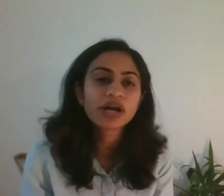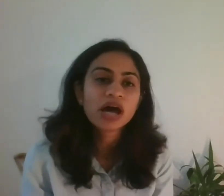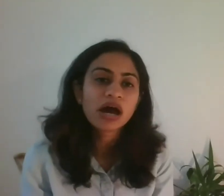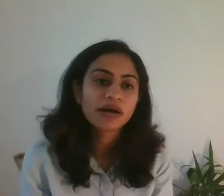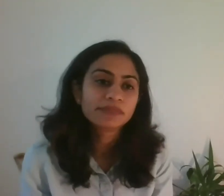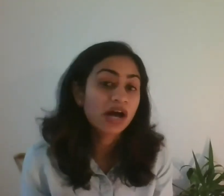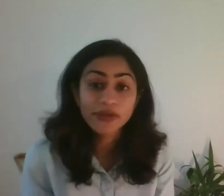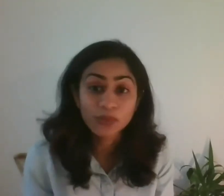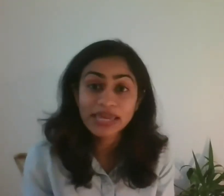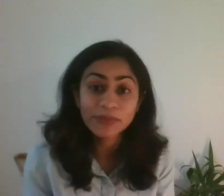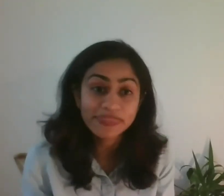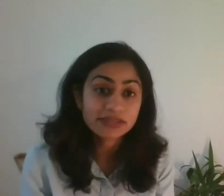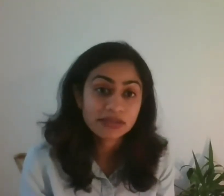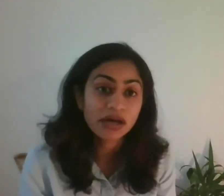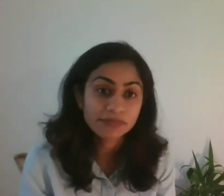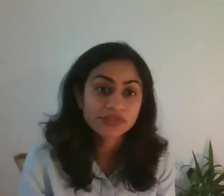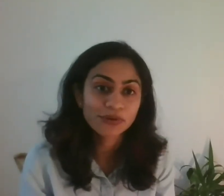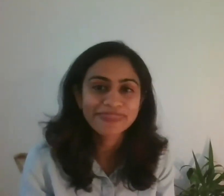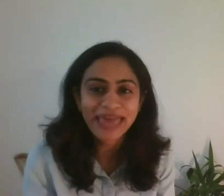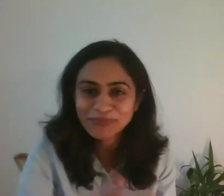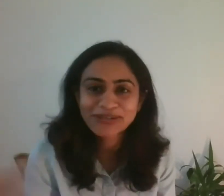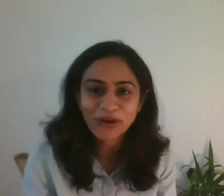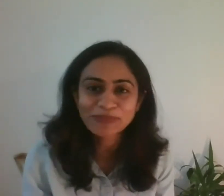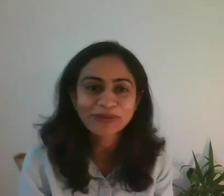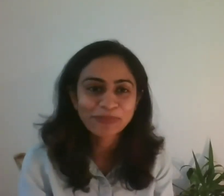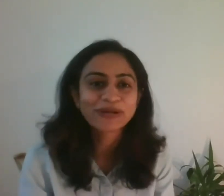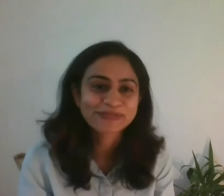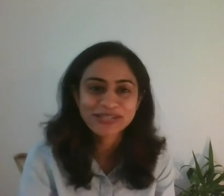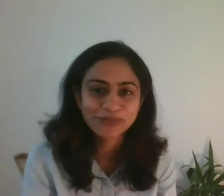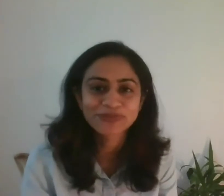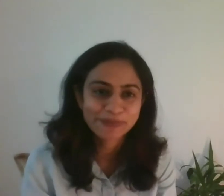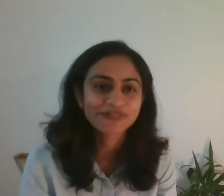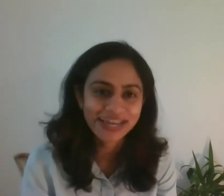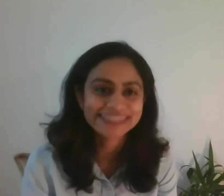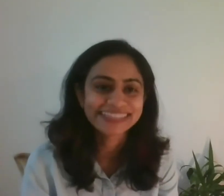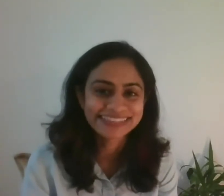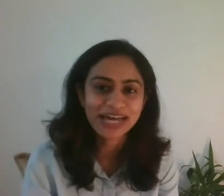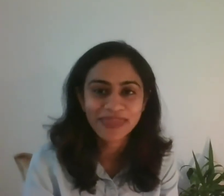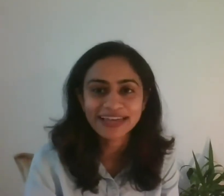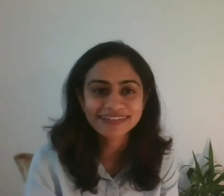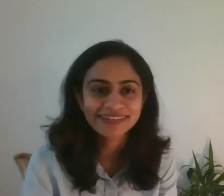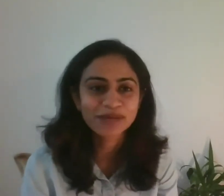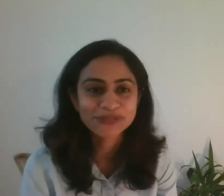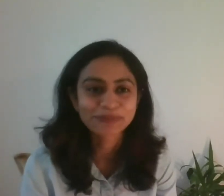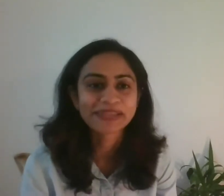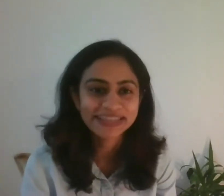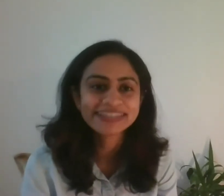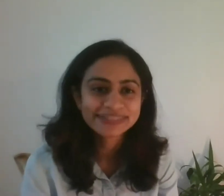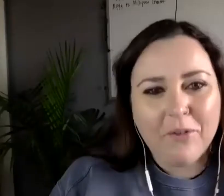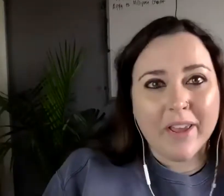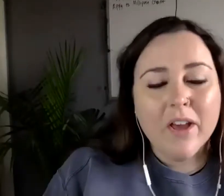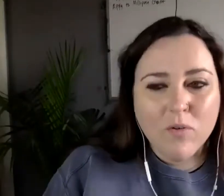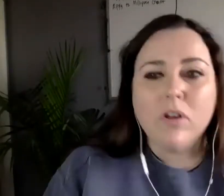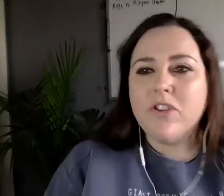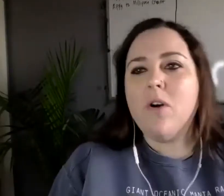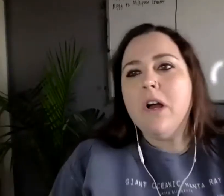or are they okay with it? And that we can talk about more, especially with respect to vaccines, how that comes into play.